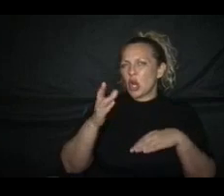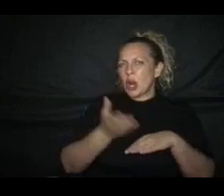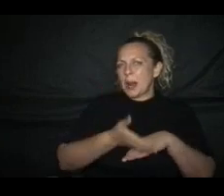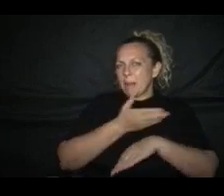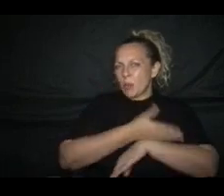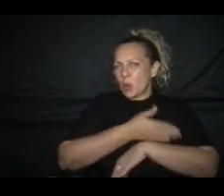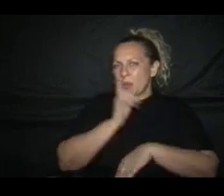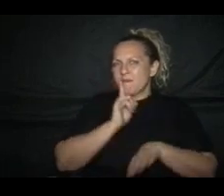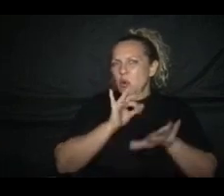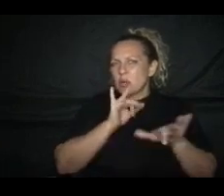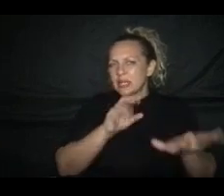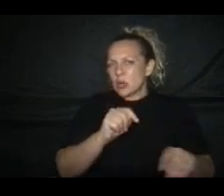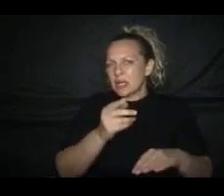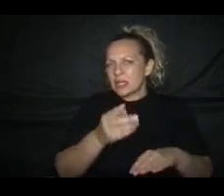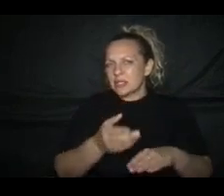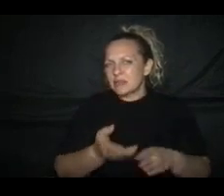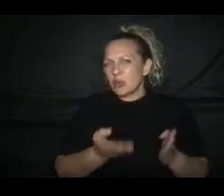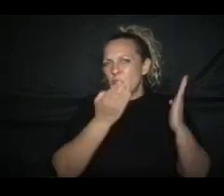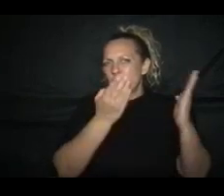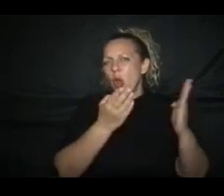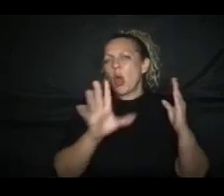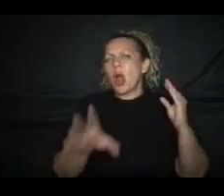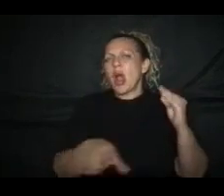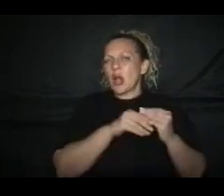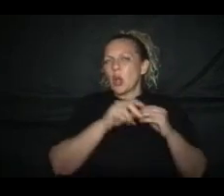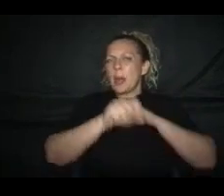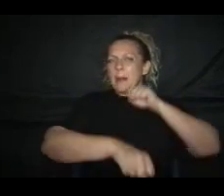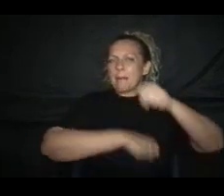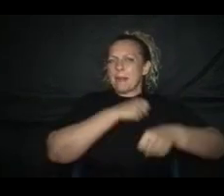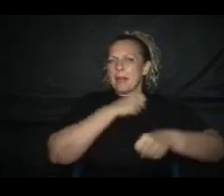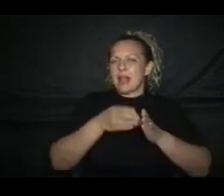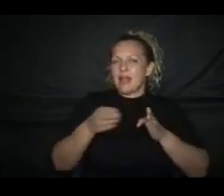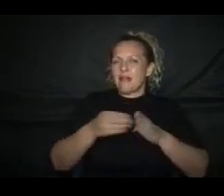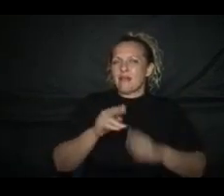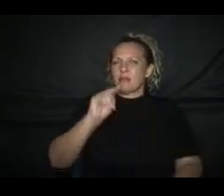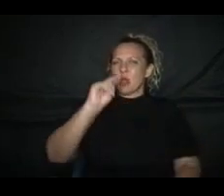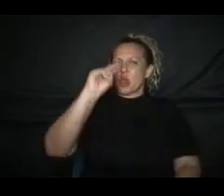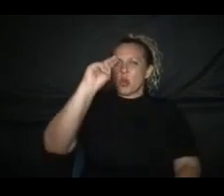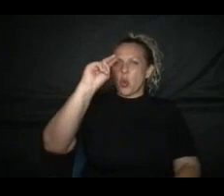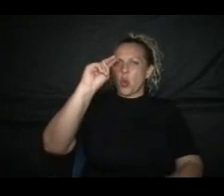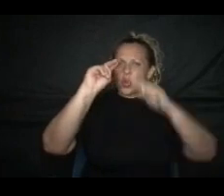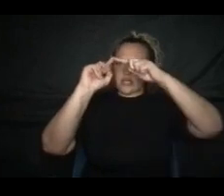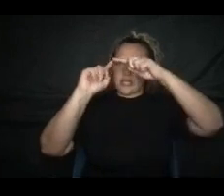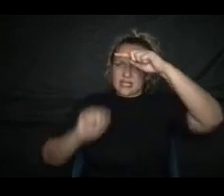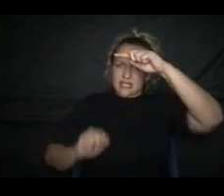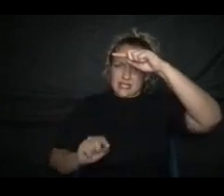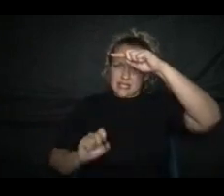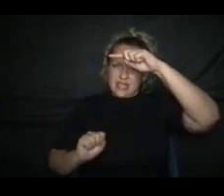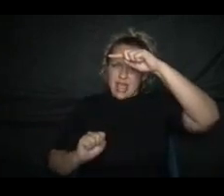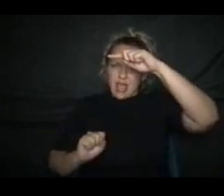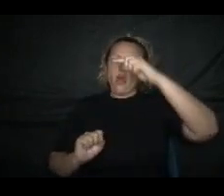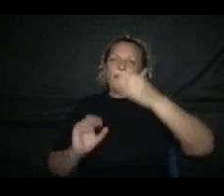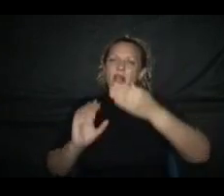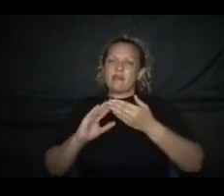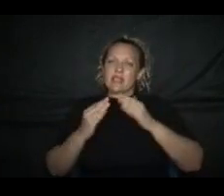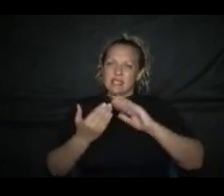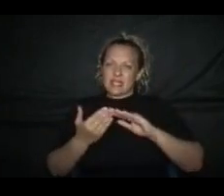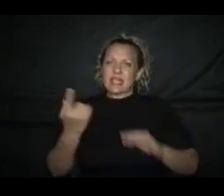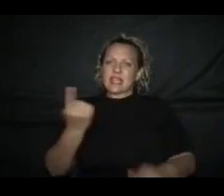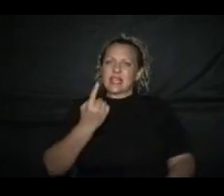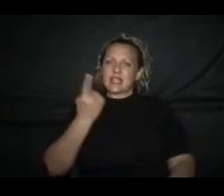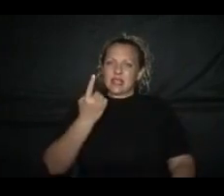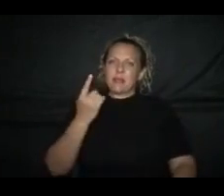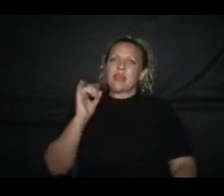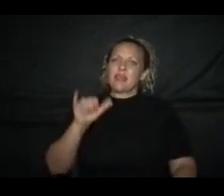proposed, including bike lanes from the north boundary all the way to the south boundary of the city. So that is something that